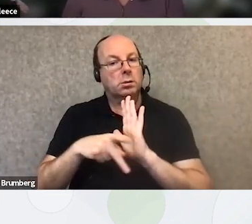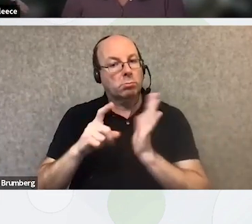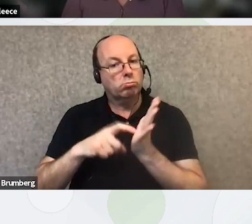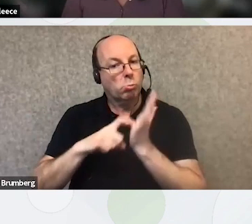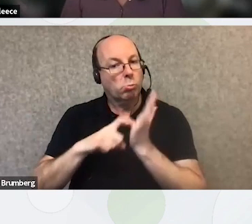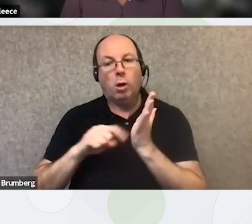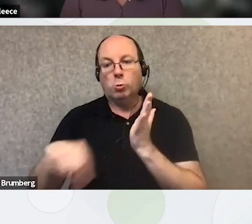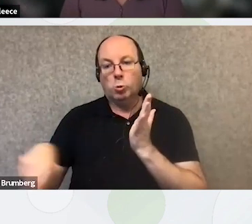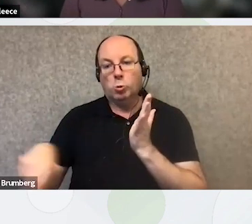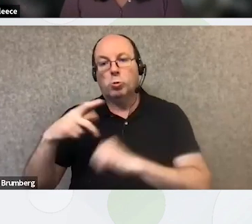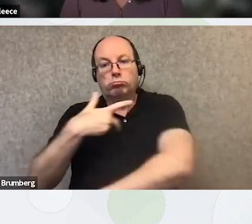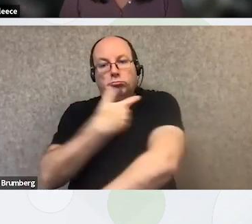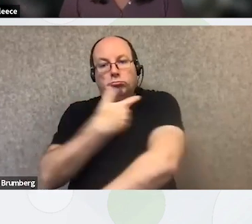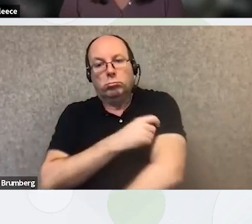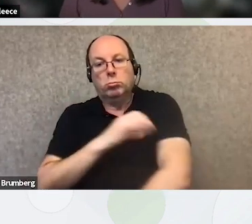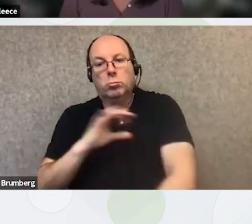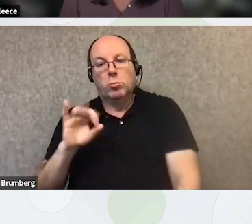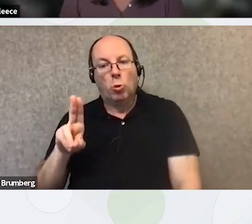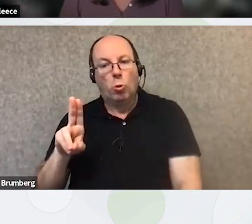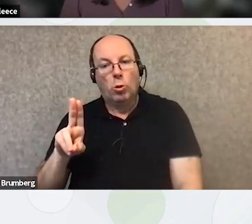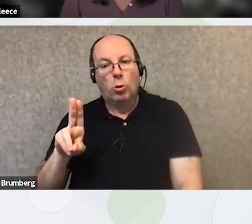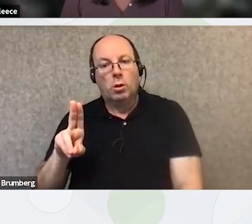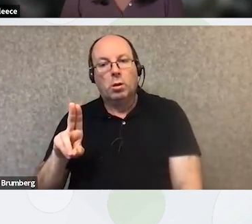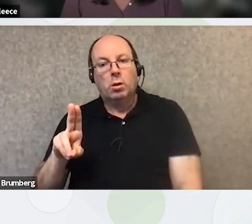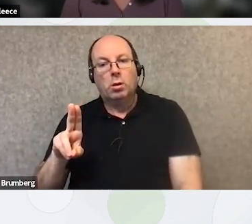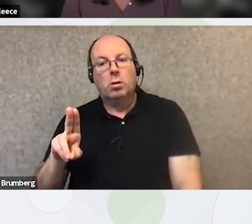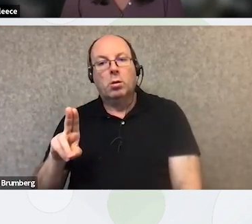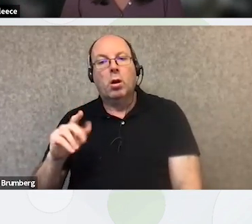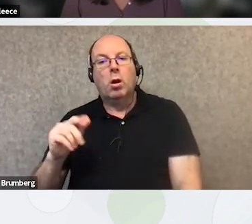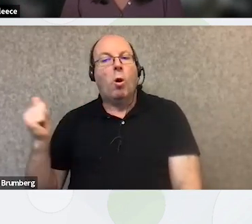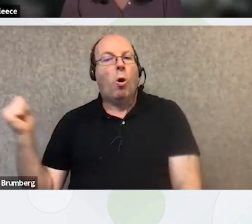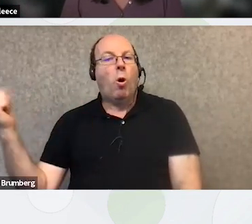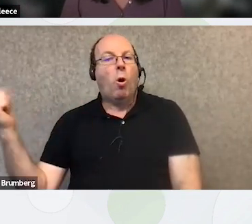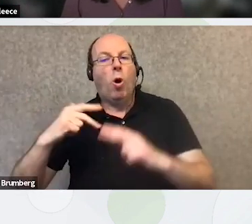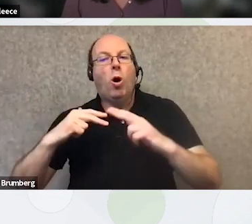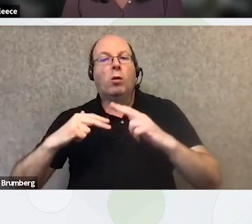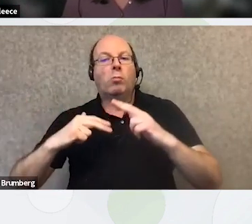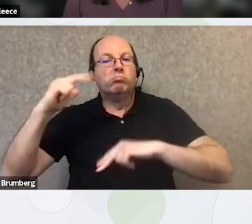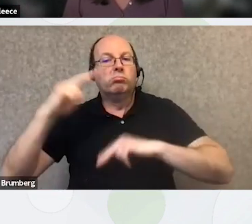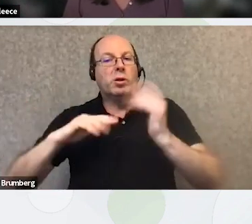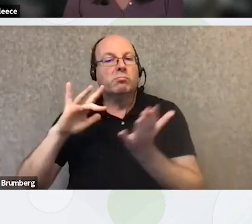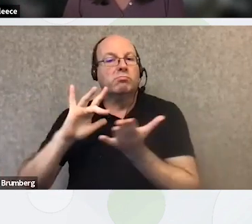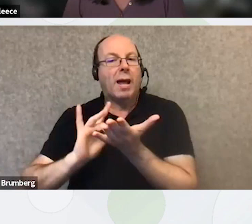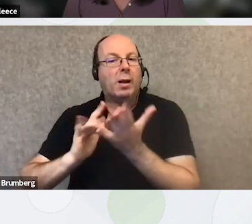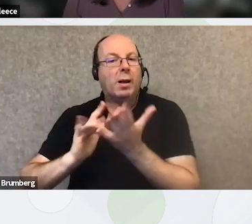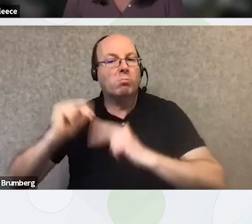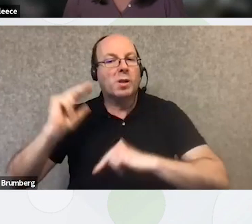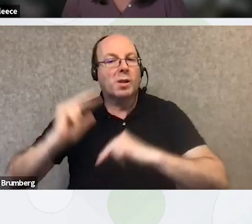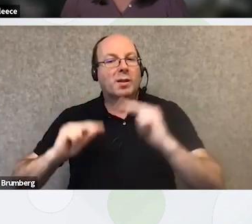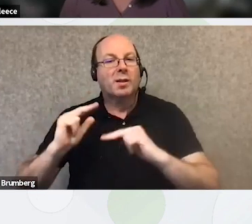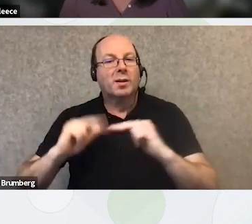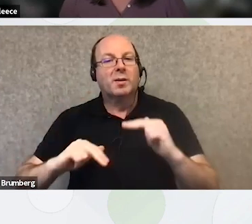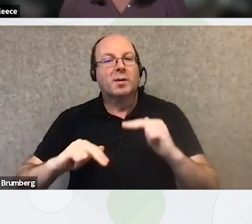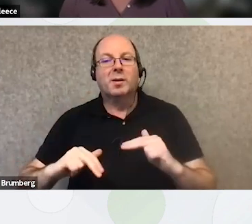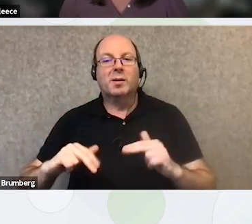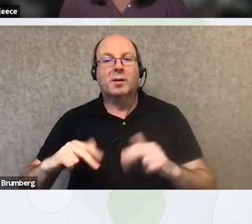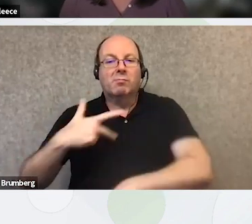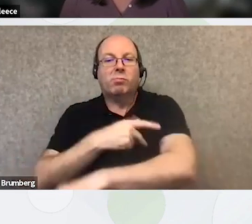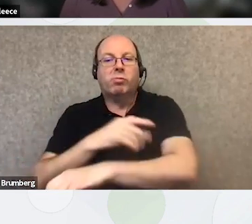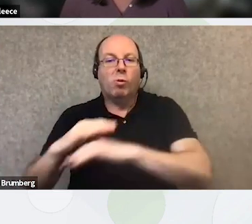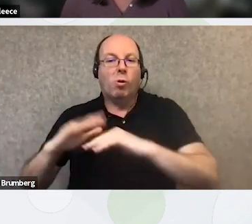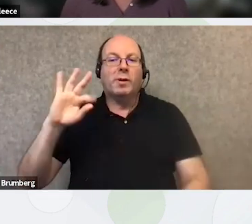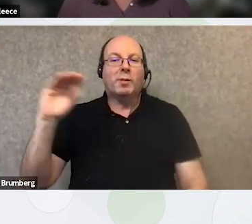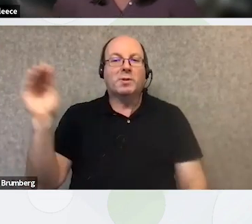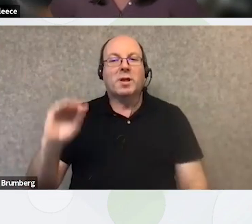requiring flu vaccine, all healthcare facilities have rates now greater than 90%. And I think that is